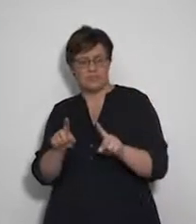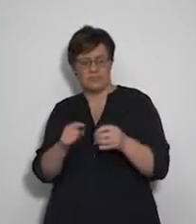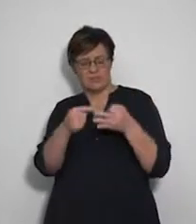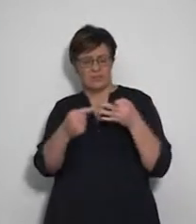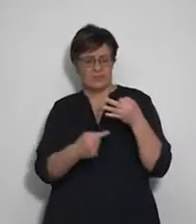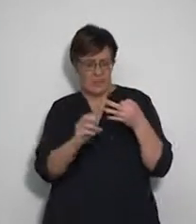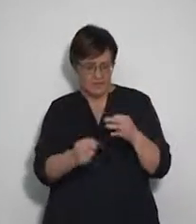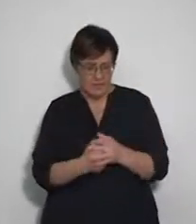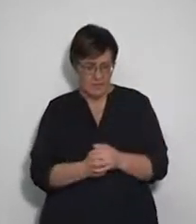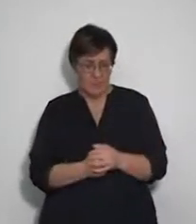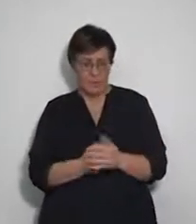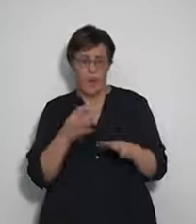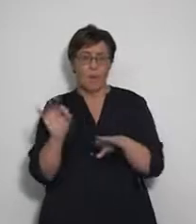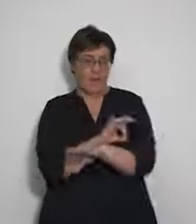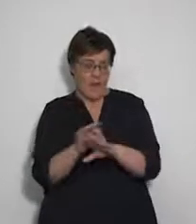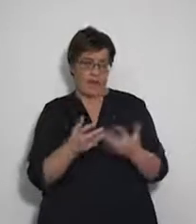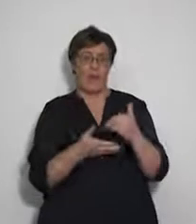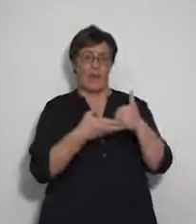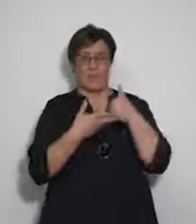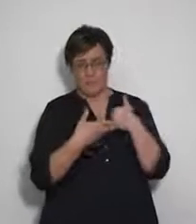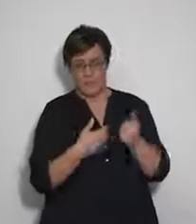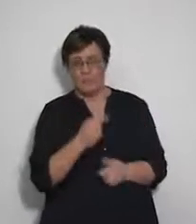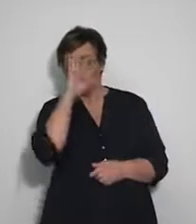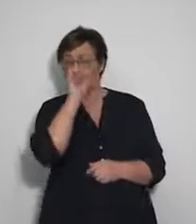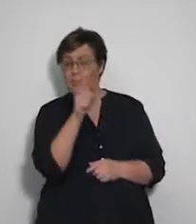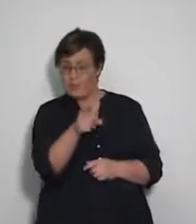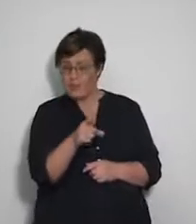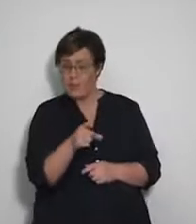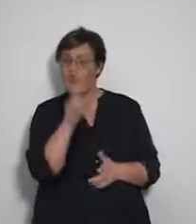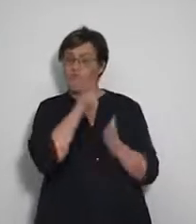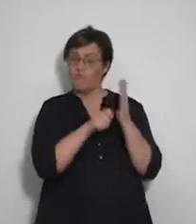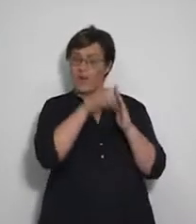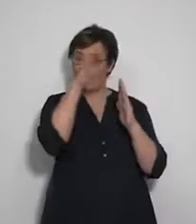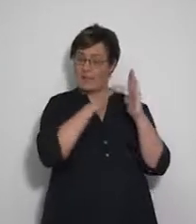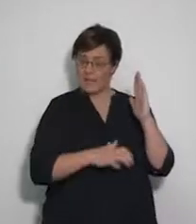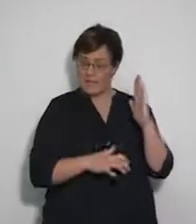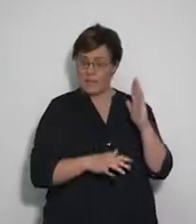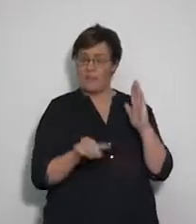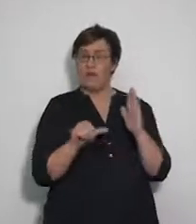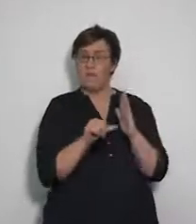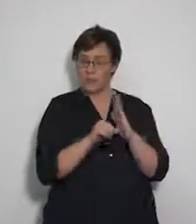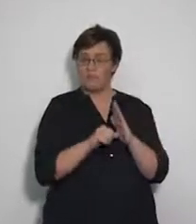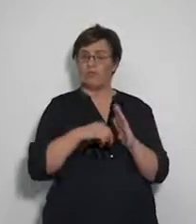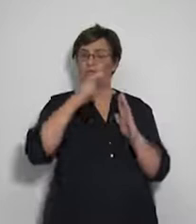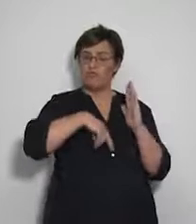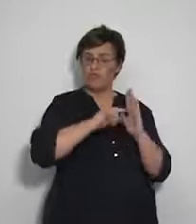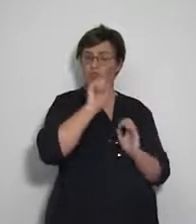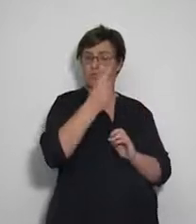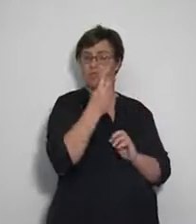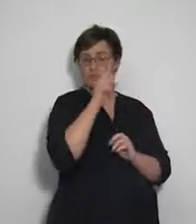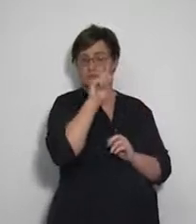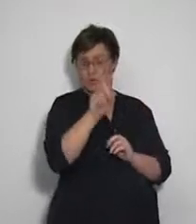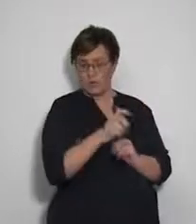question. And this helps in planning. And I often remind you that in writing an essay, it's important that we read the question